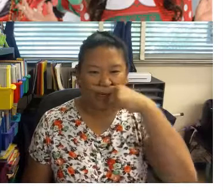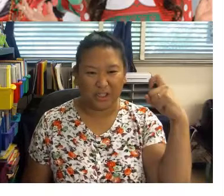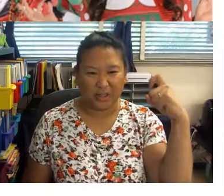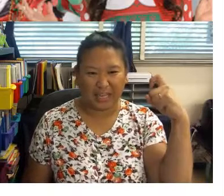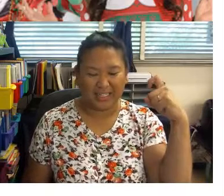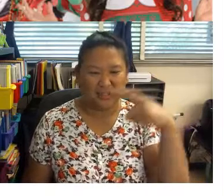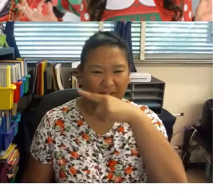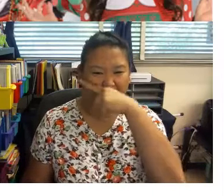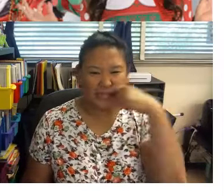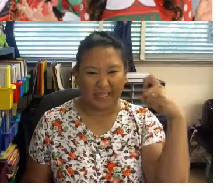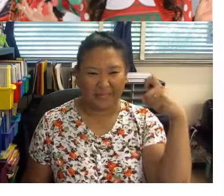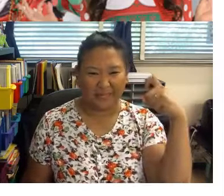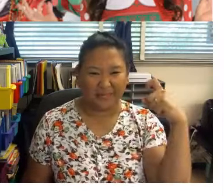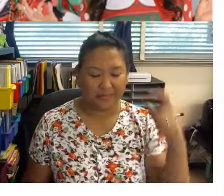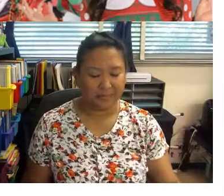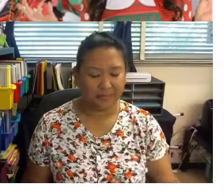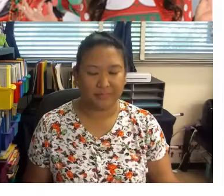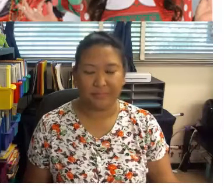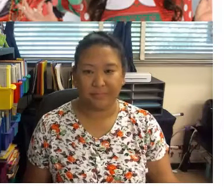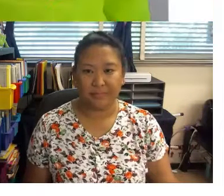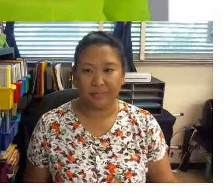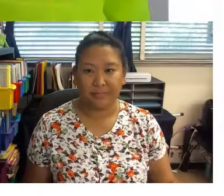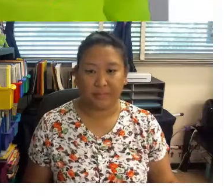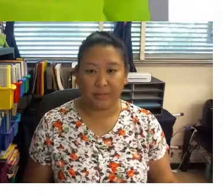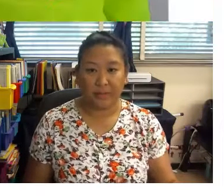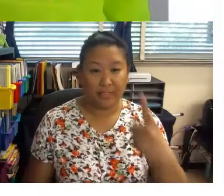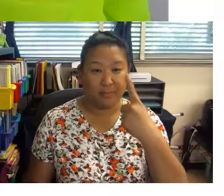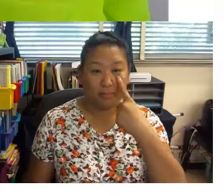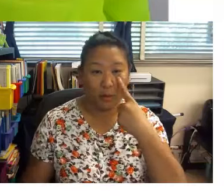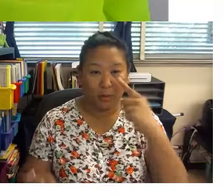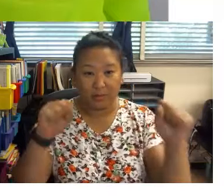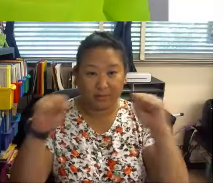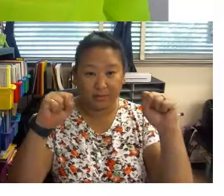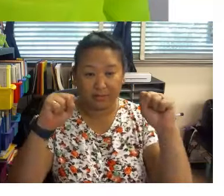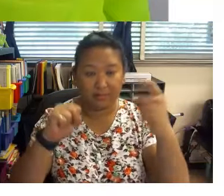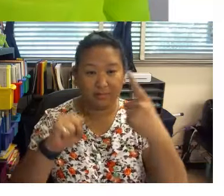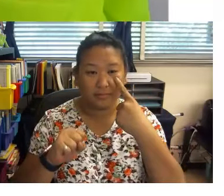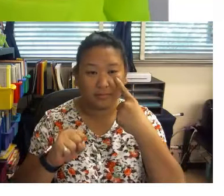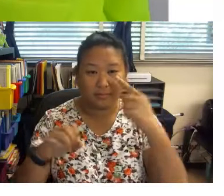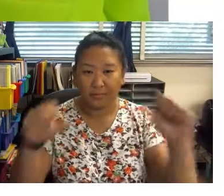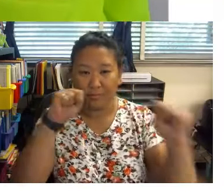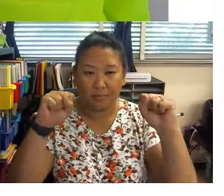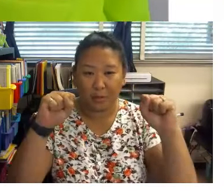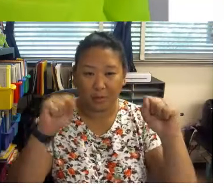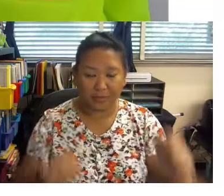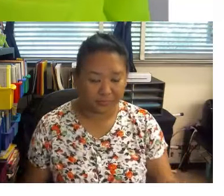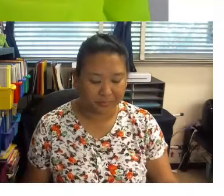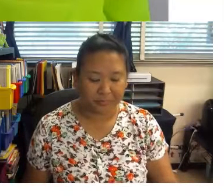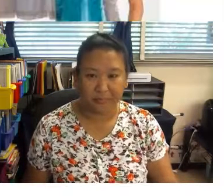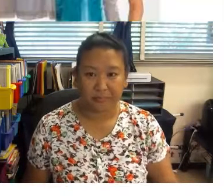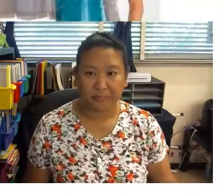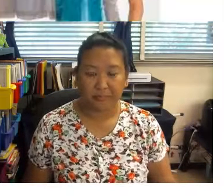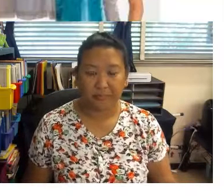It's unattractive, ugly. It's bold, bold.